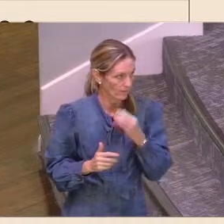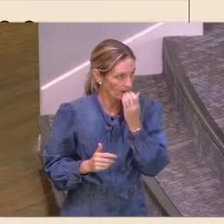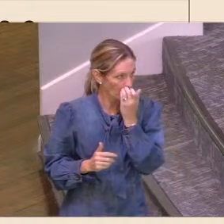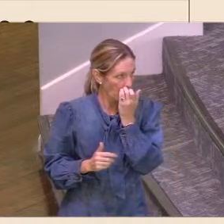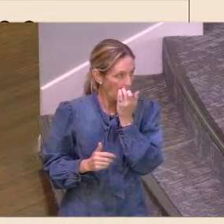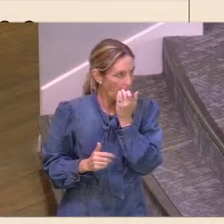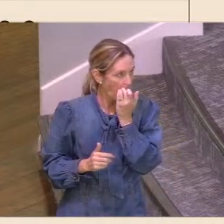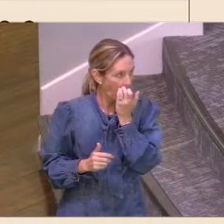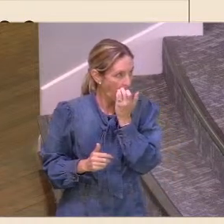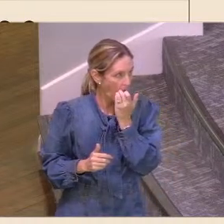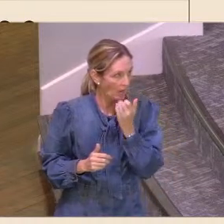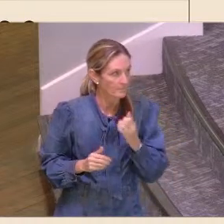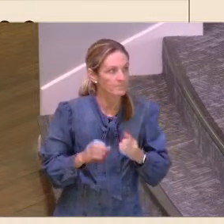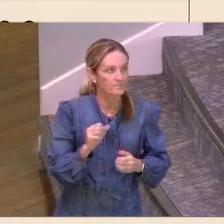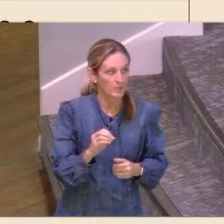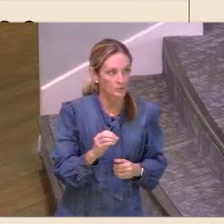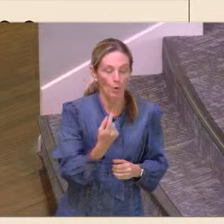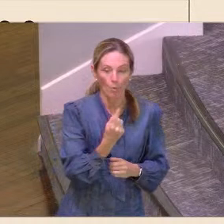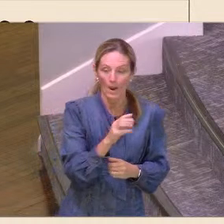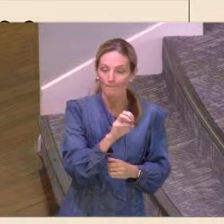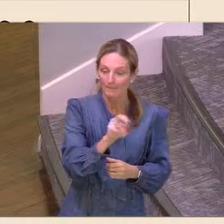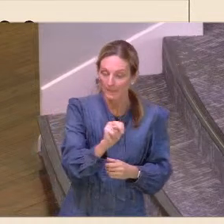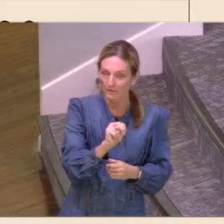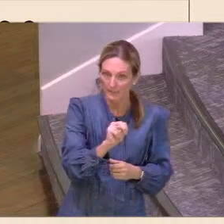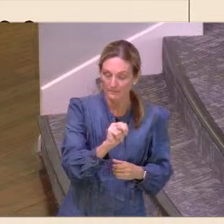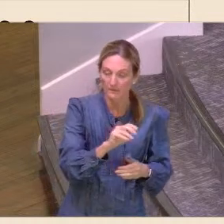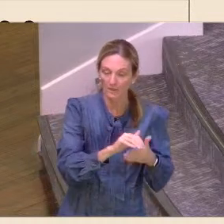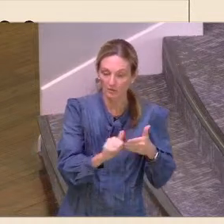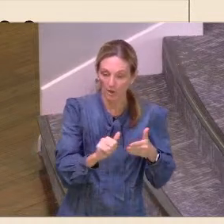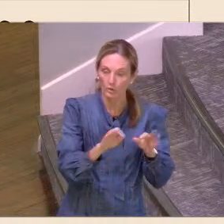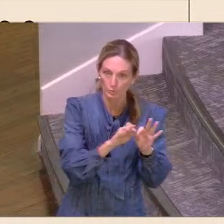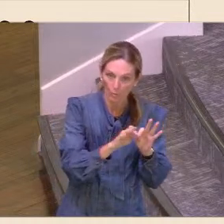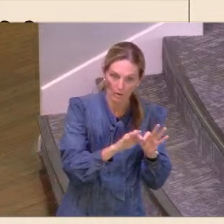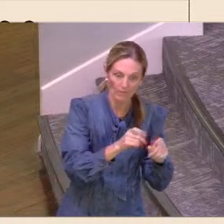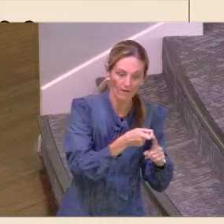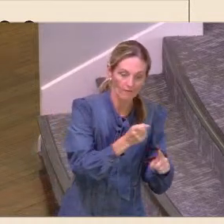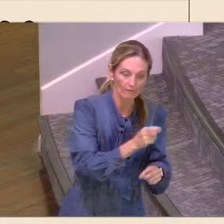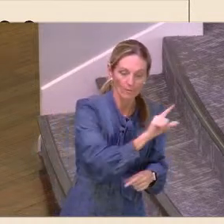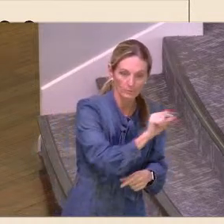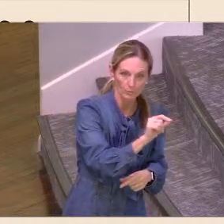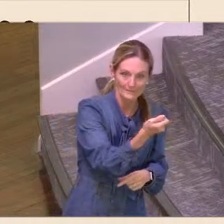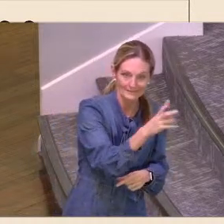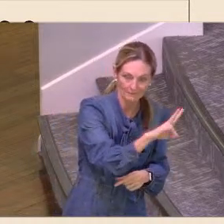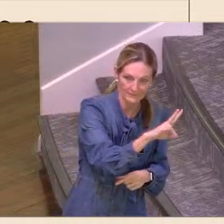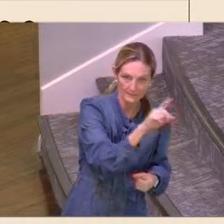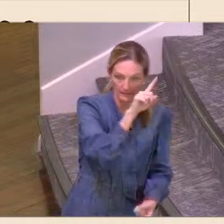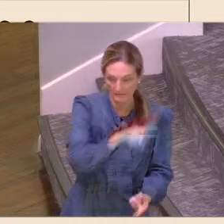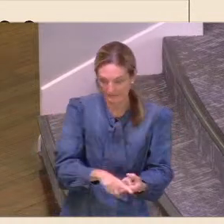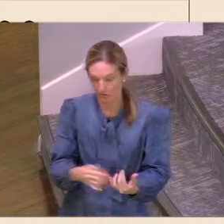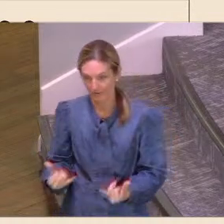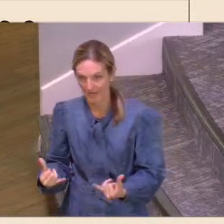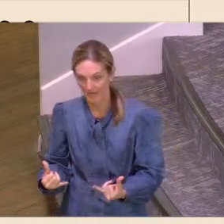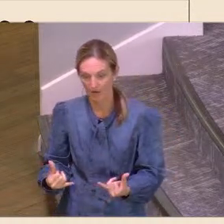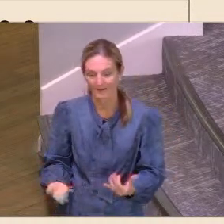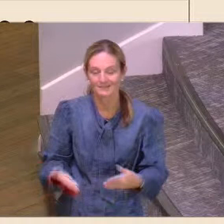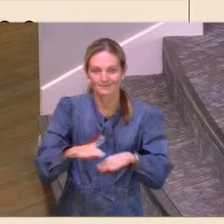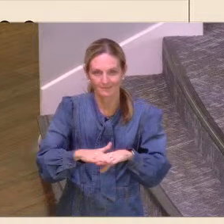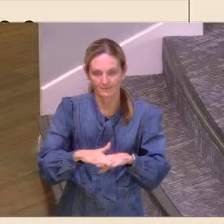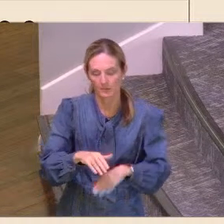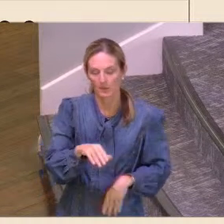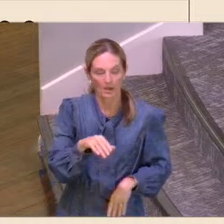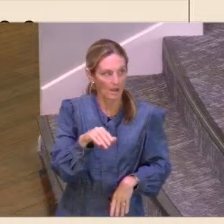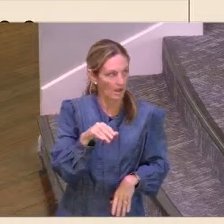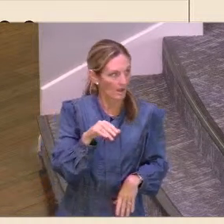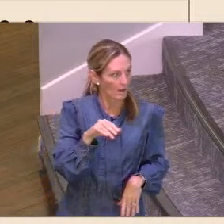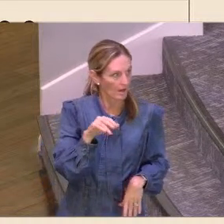The value of 1 mil from 2017 all the way to 2022, it has grown from $3.7 million per